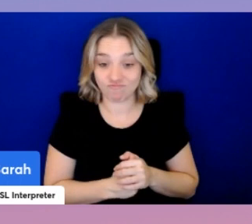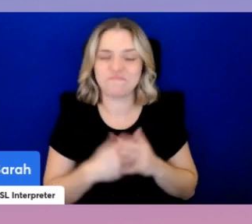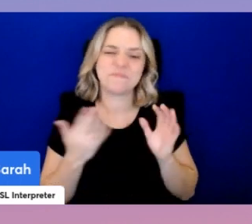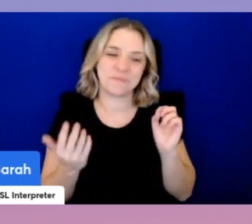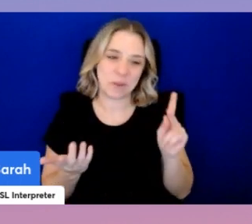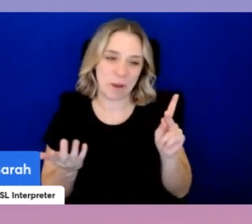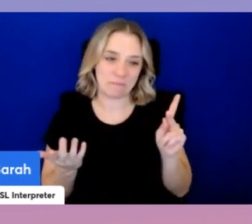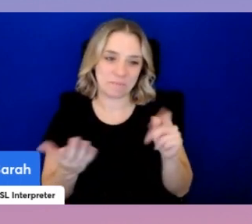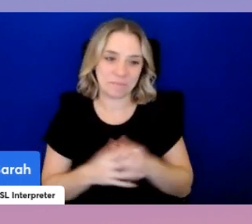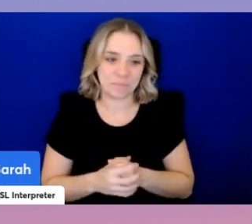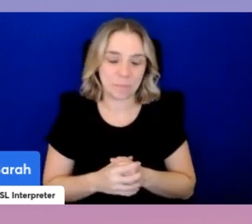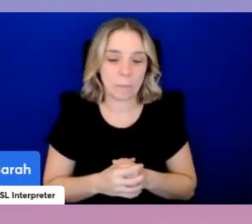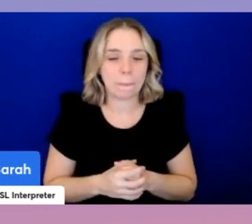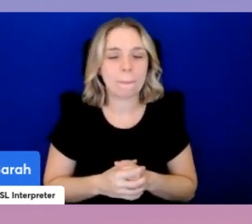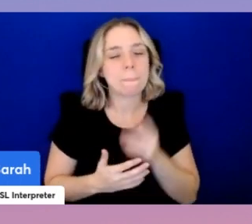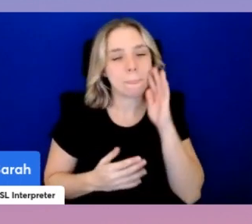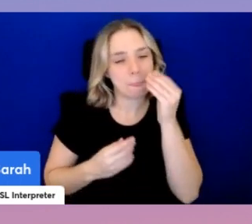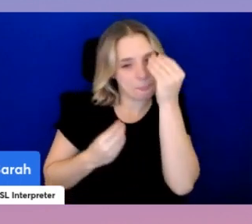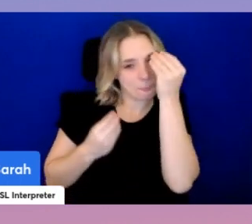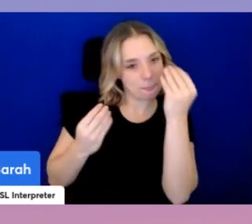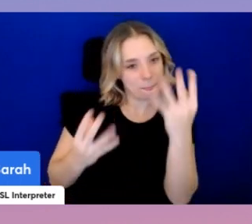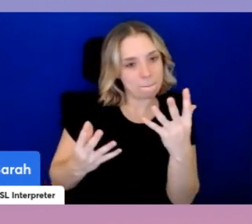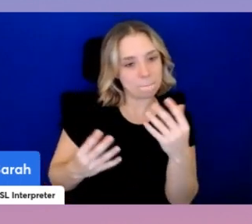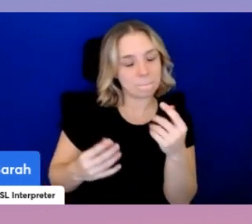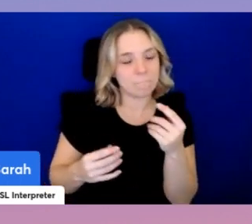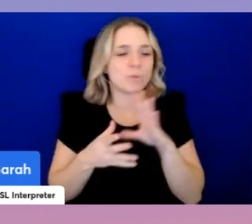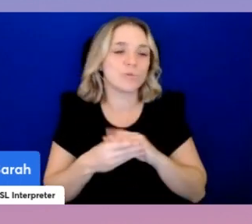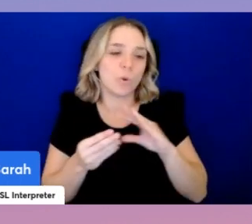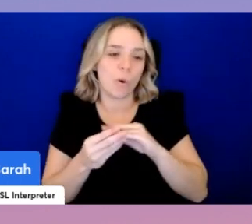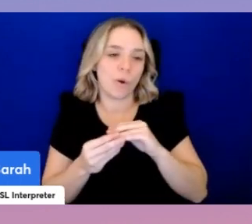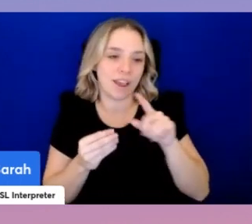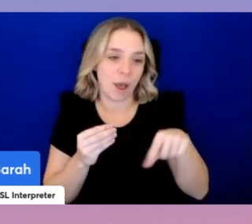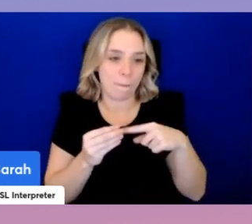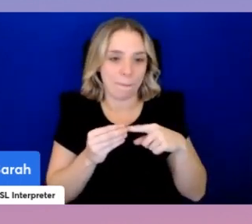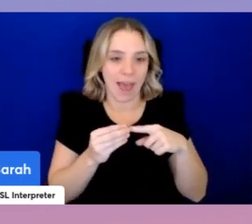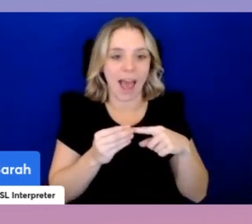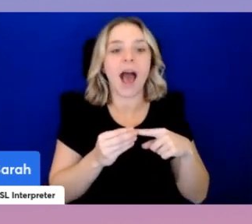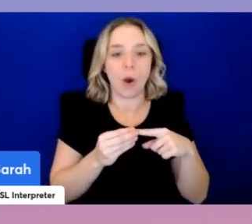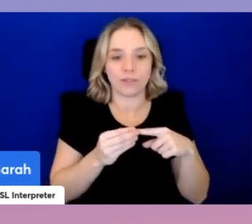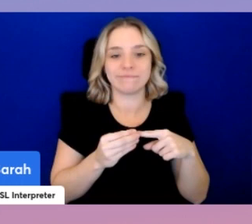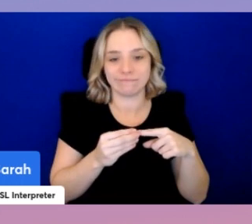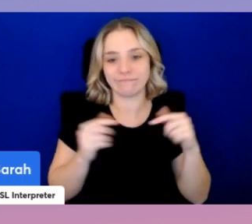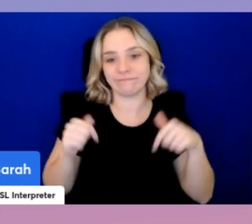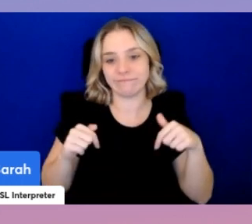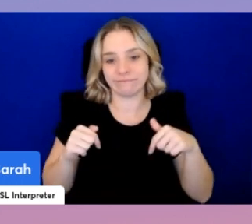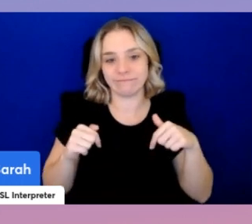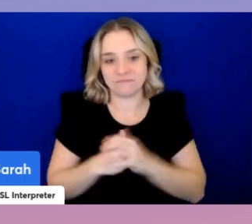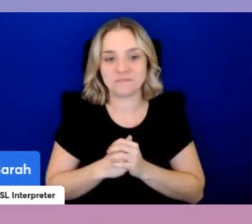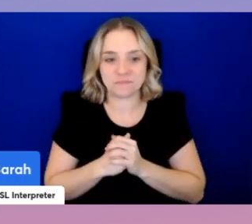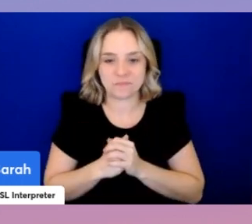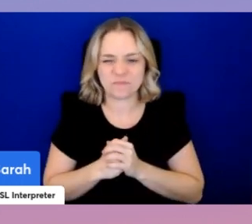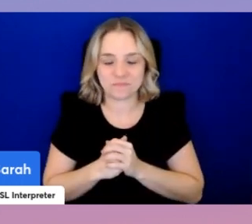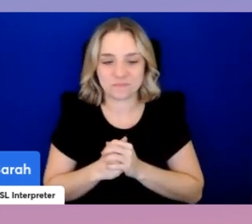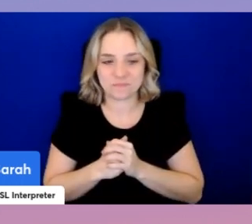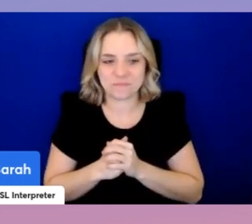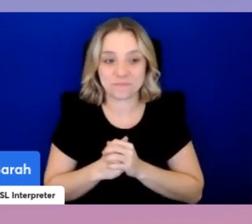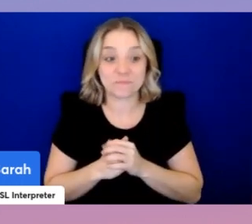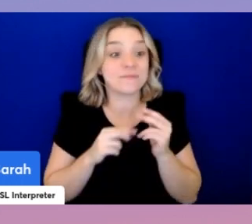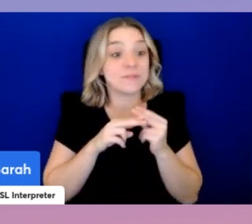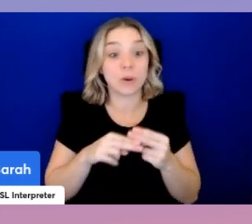Okay, I will tell you a little bit story about our fundamental, and it is